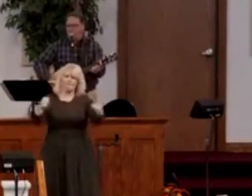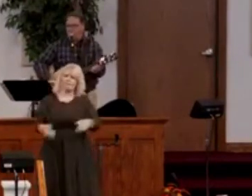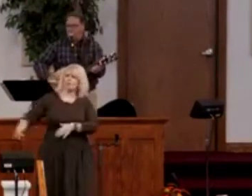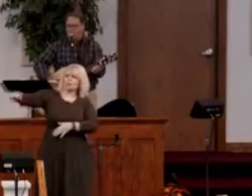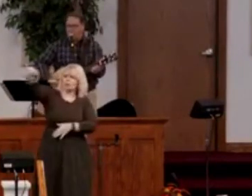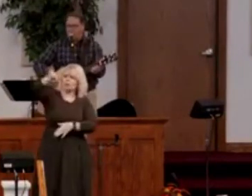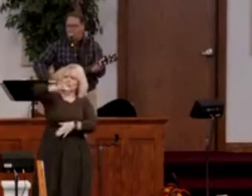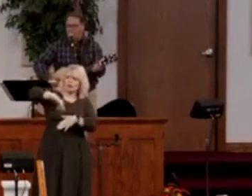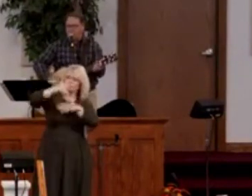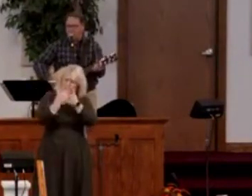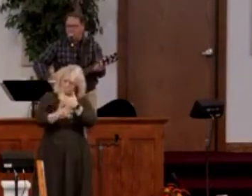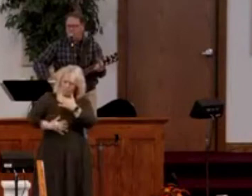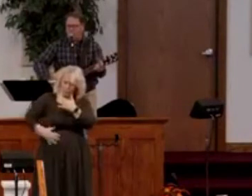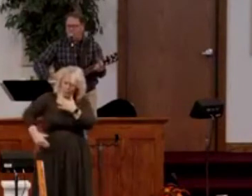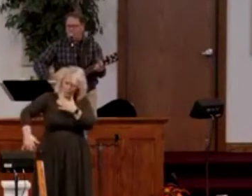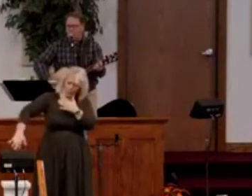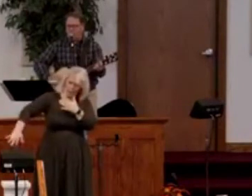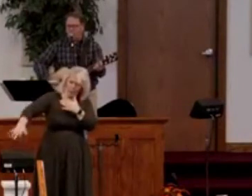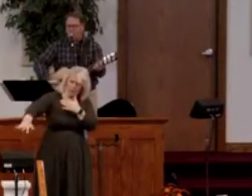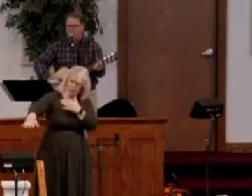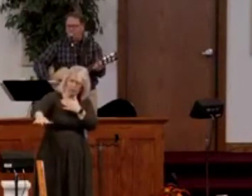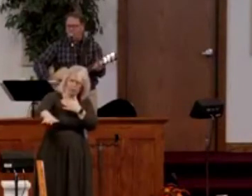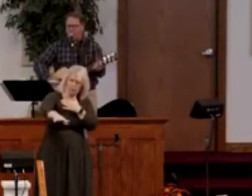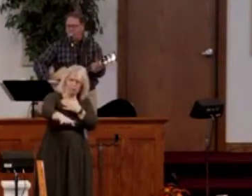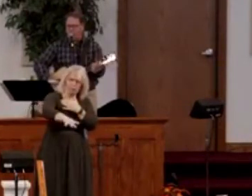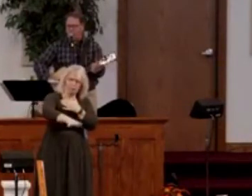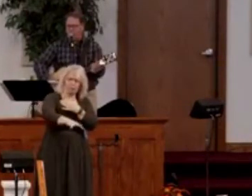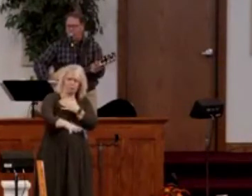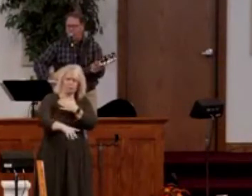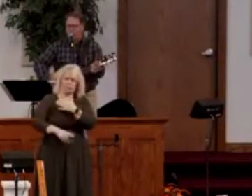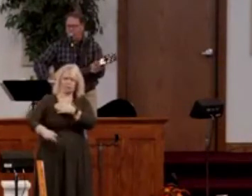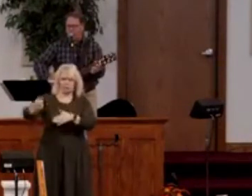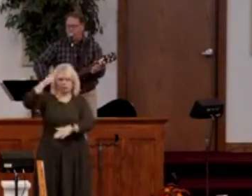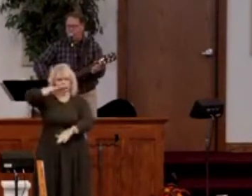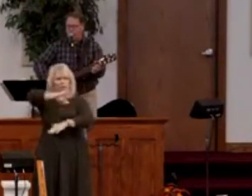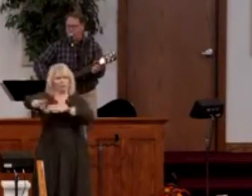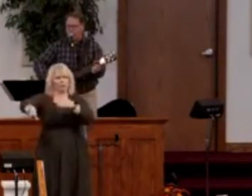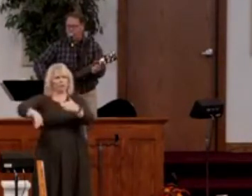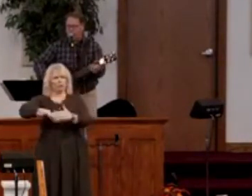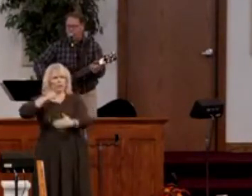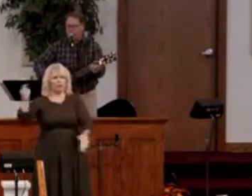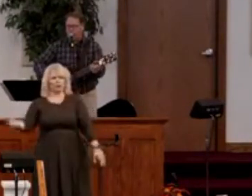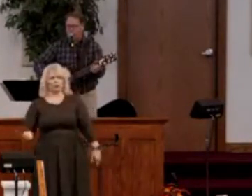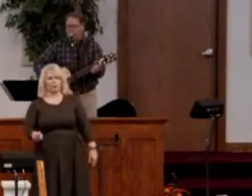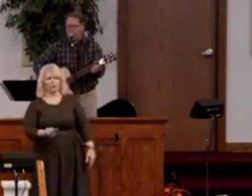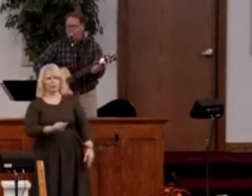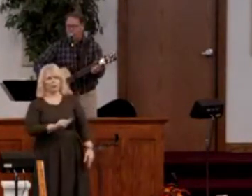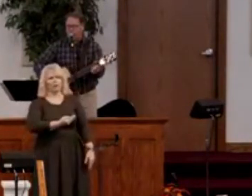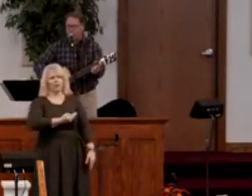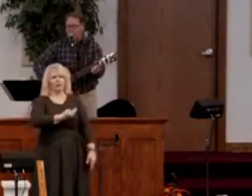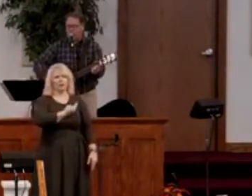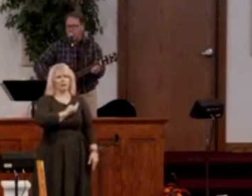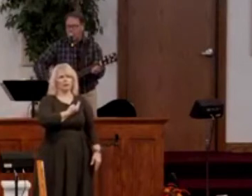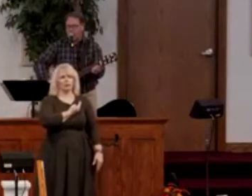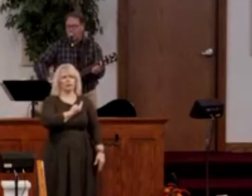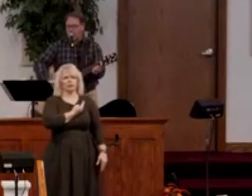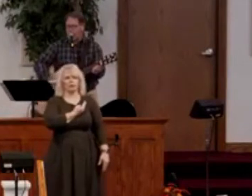blood, broken and poured out for all of